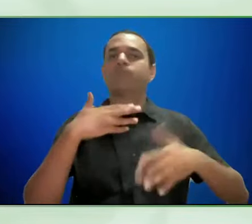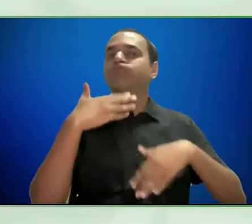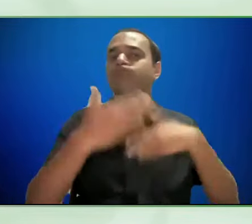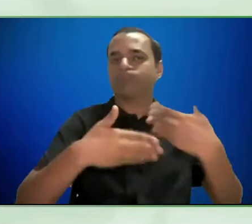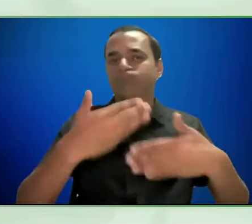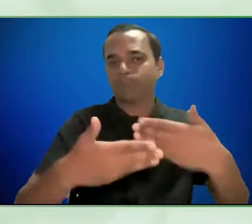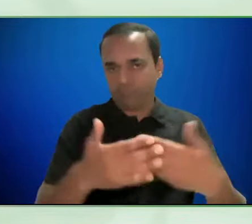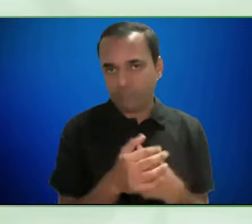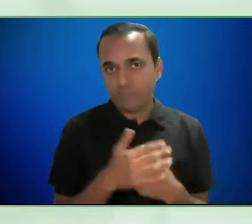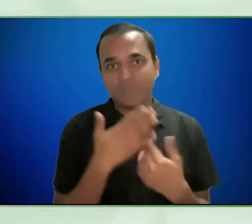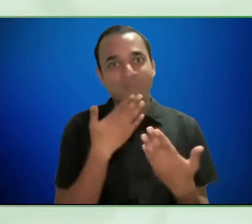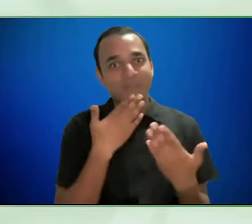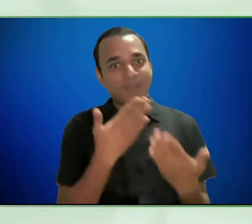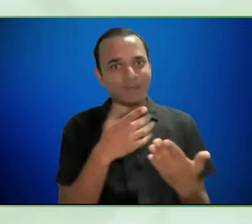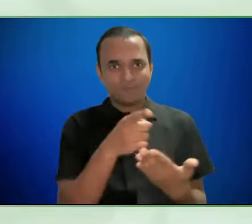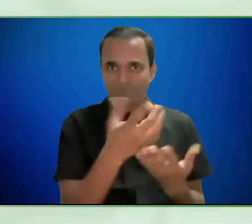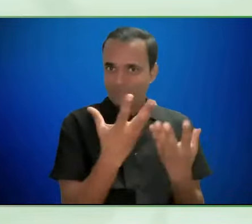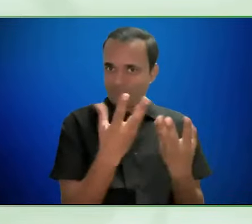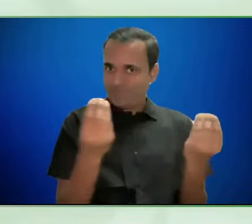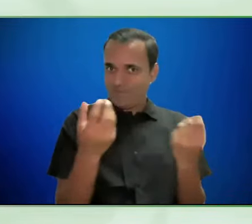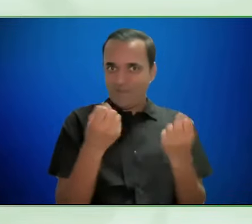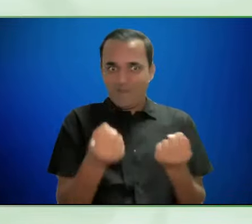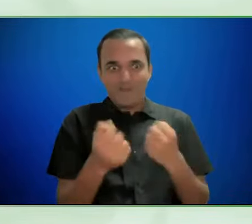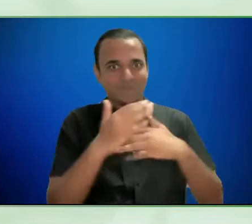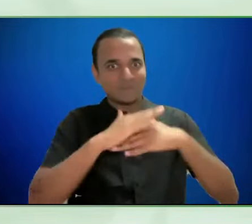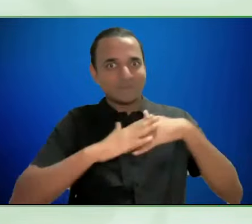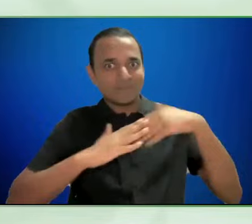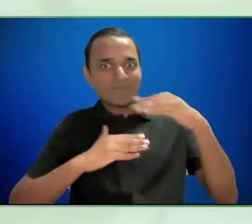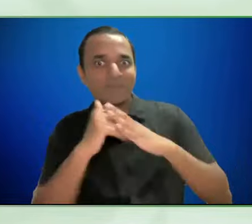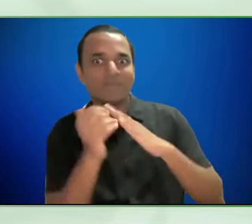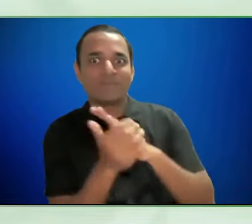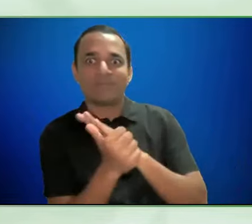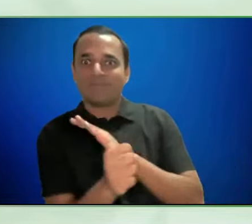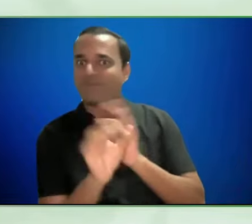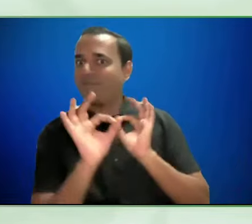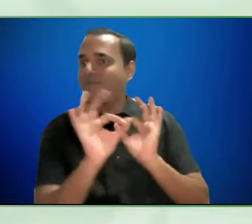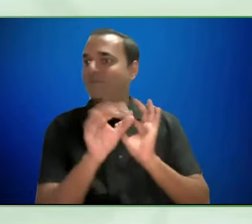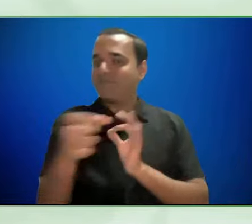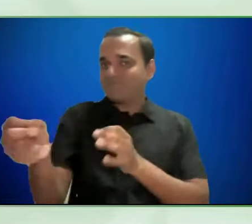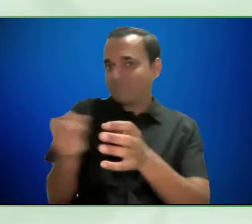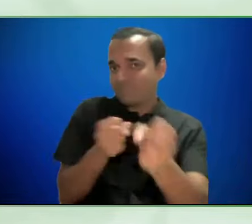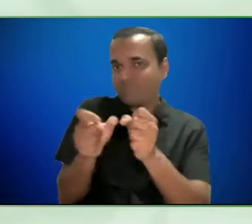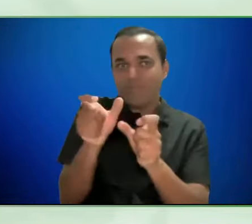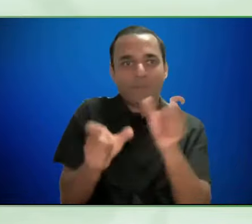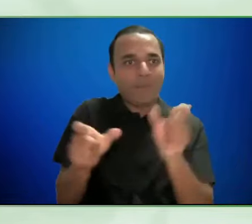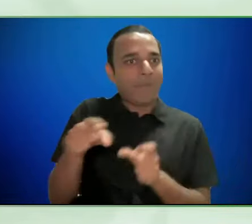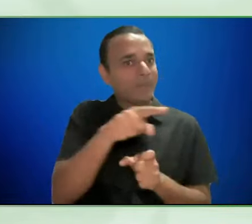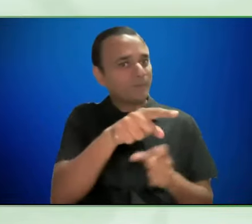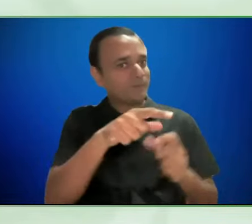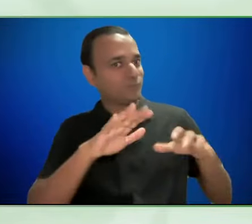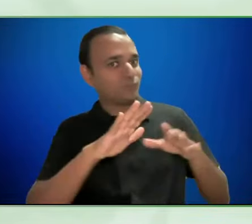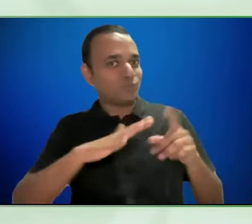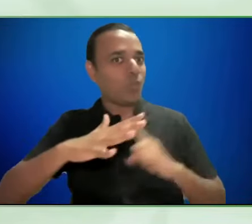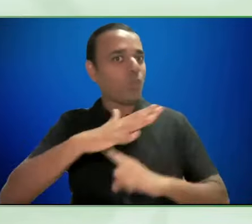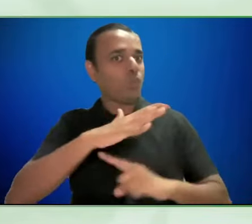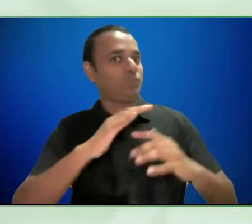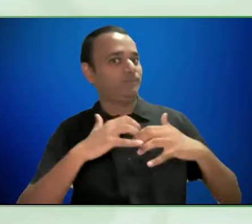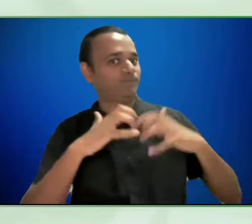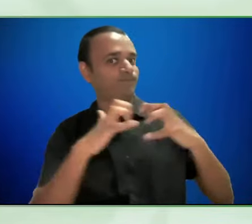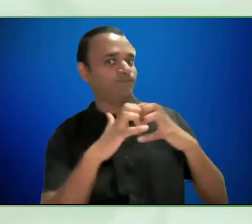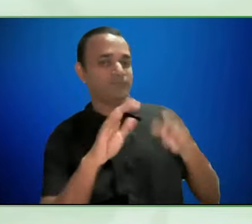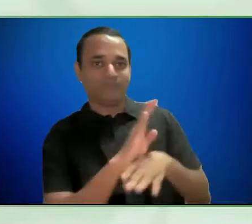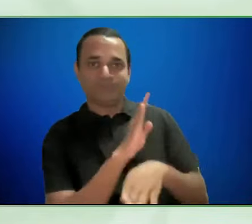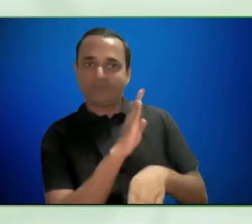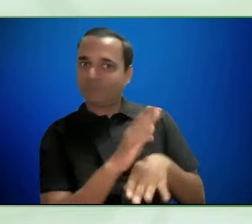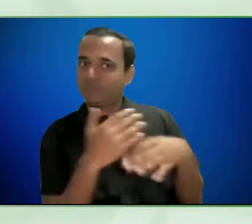2023 actually saw a big leap forward in your production and your project, and so you started